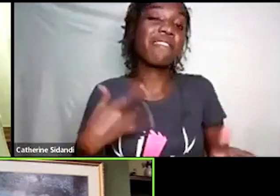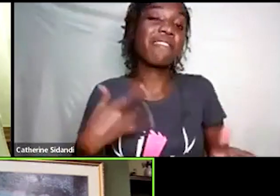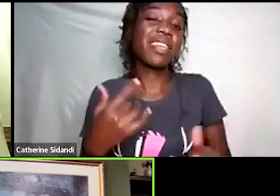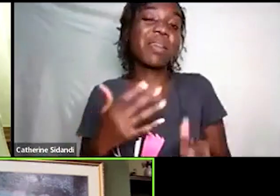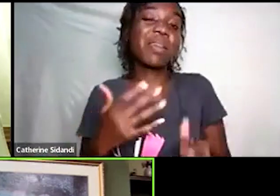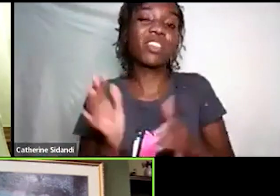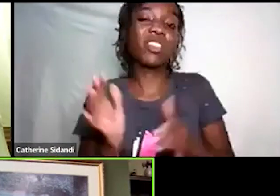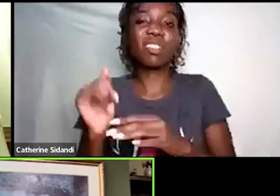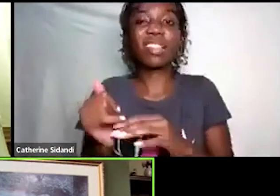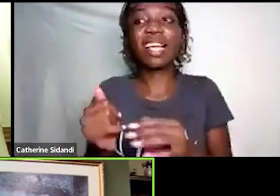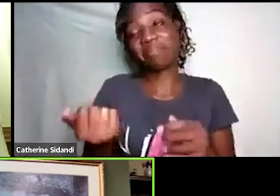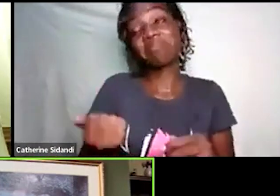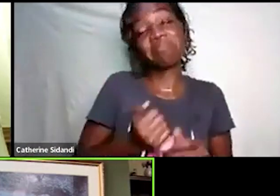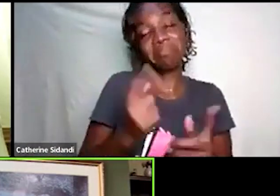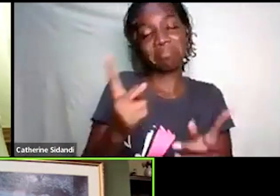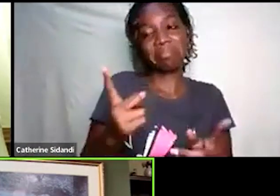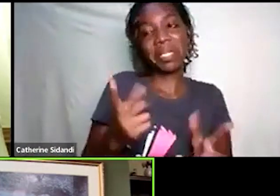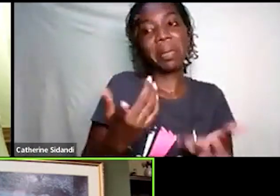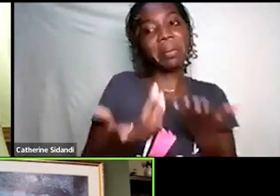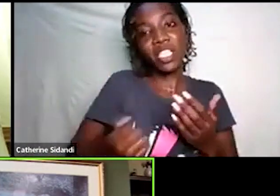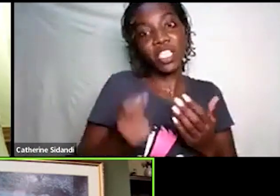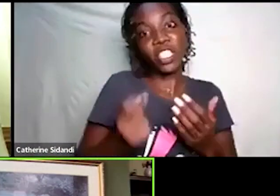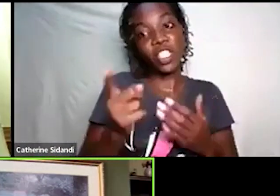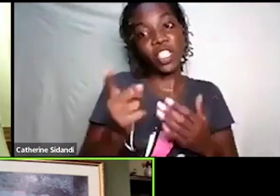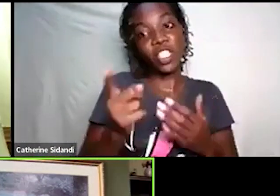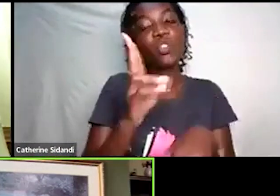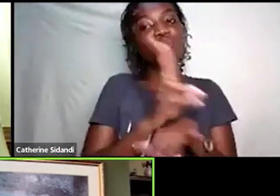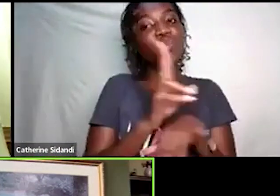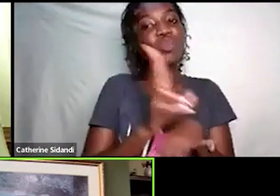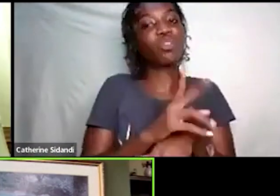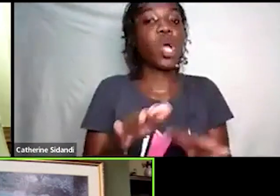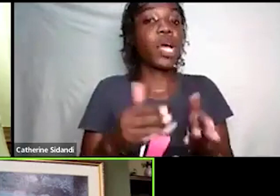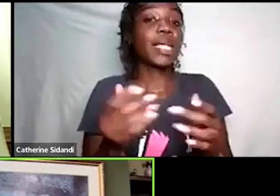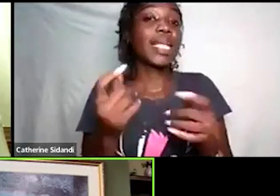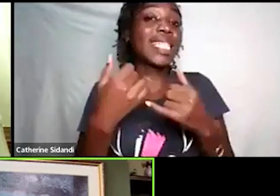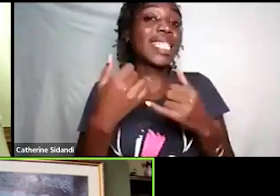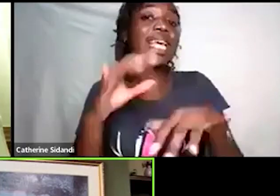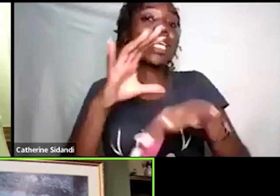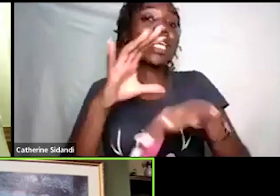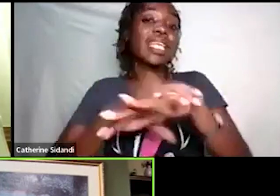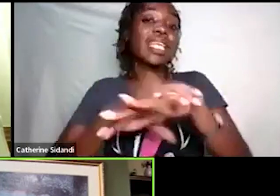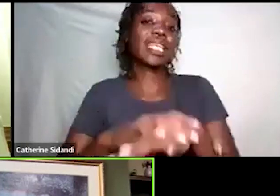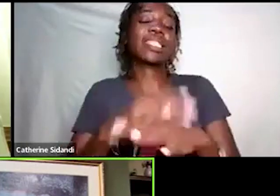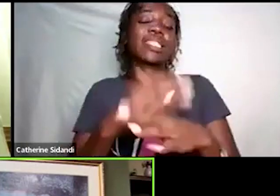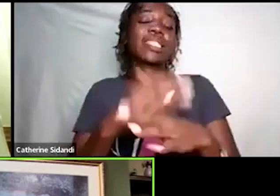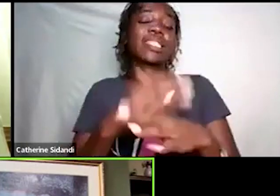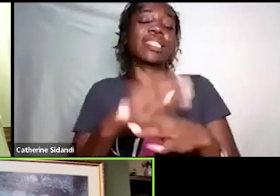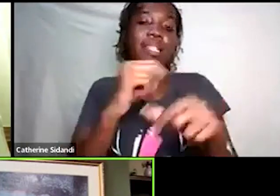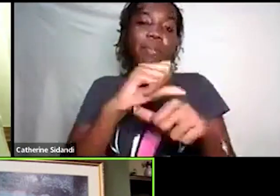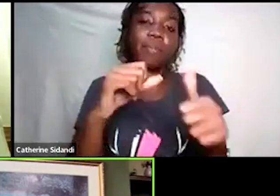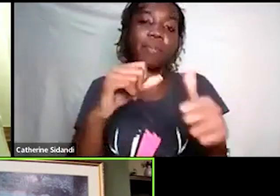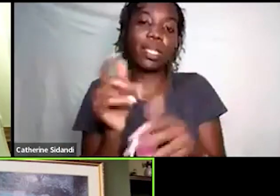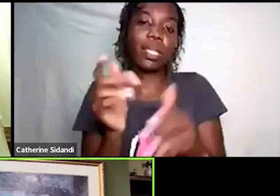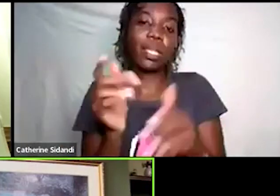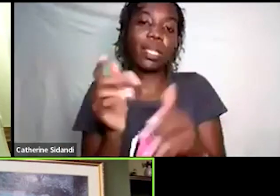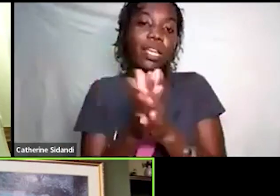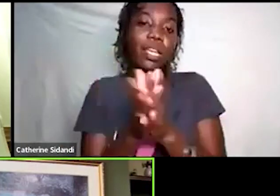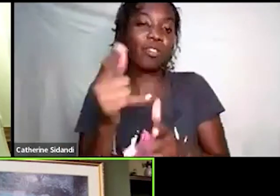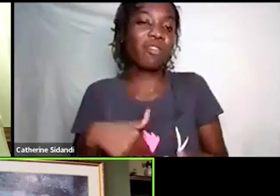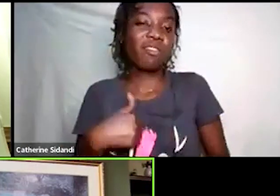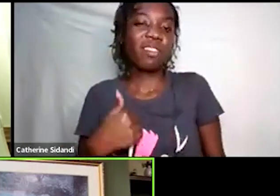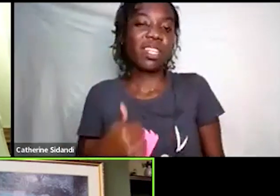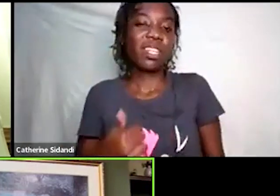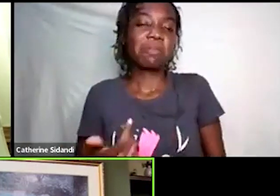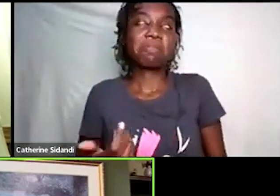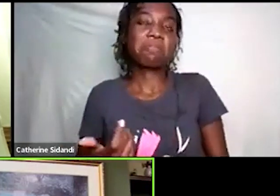and she's using you or trying to get amorous with you, and you feel this is a win-lose